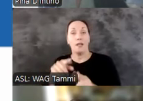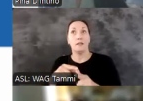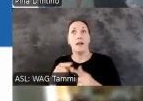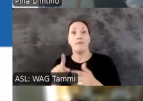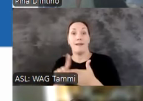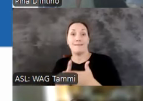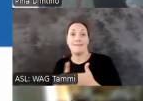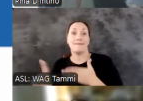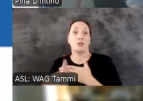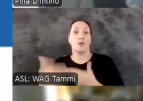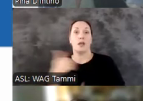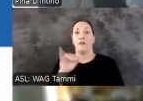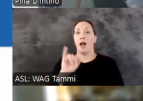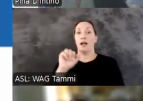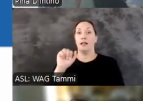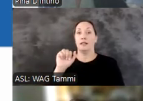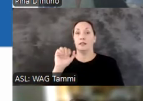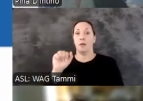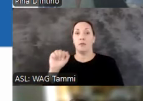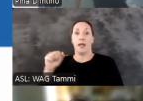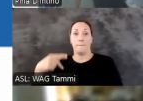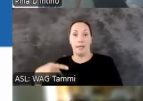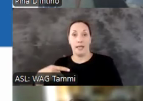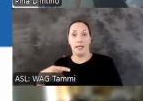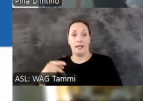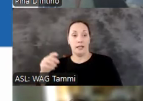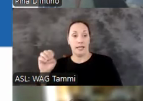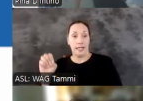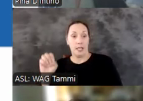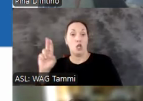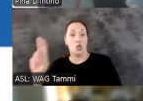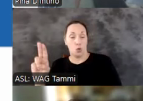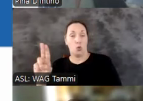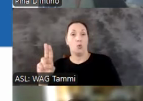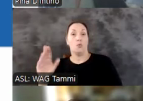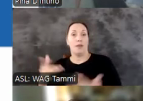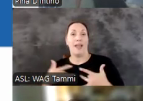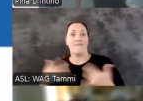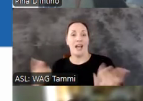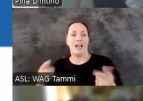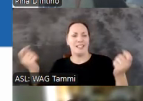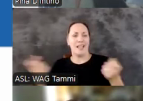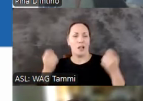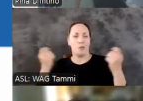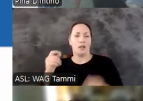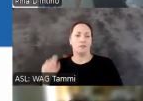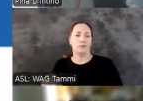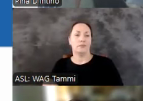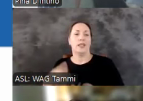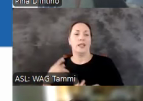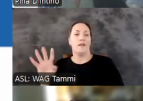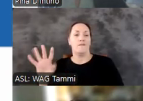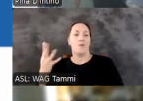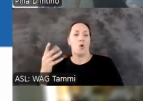an IAAP EU event that's celebrating the Web Accessibility Directive 4th anniversary.